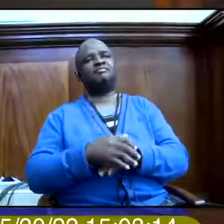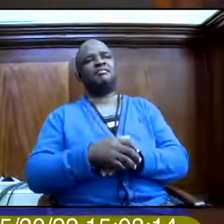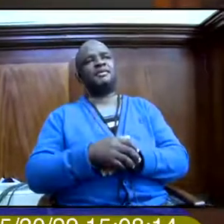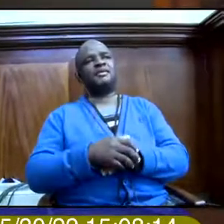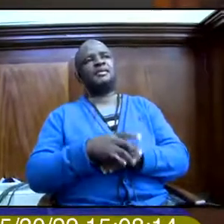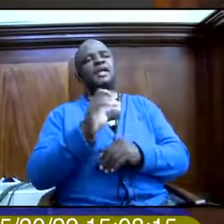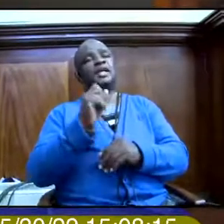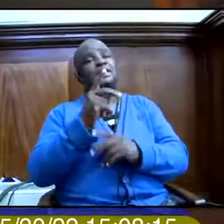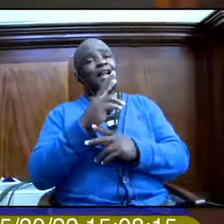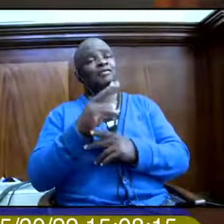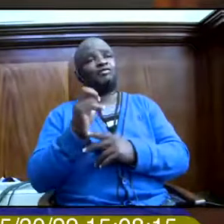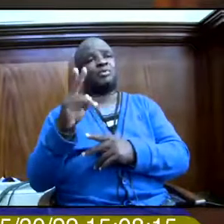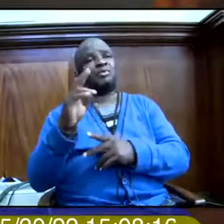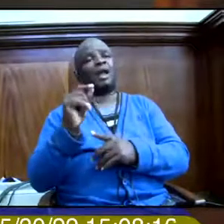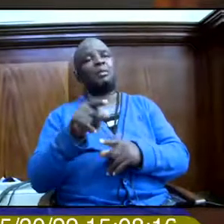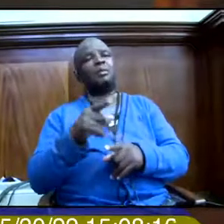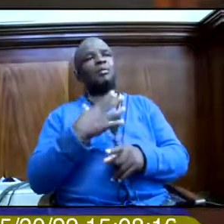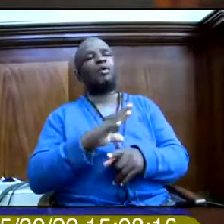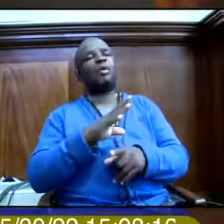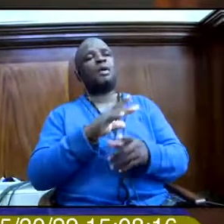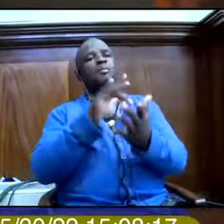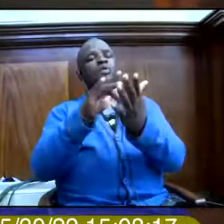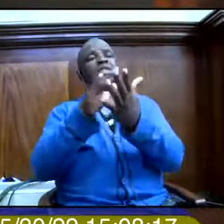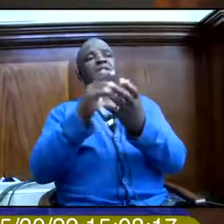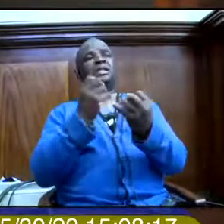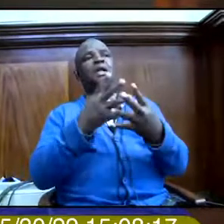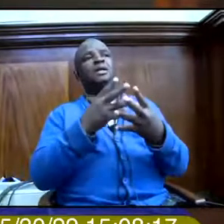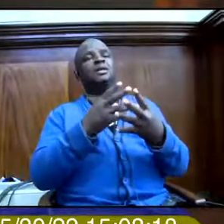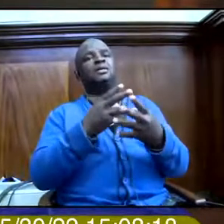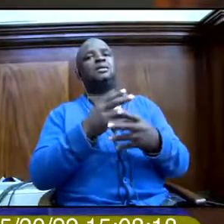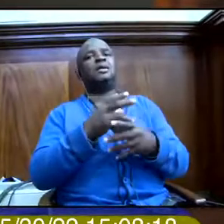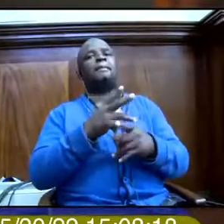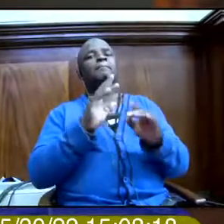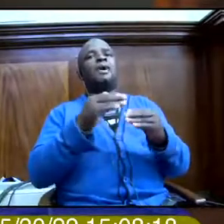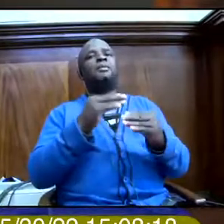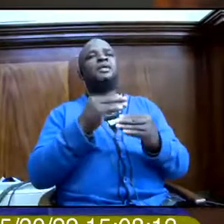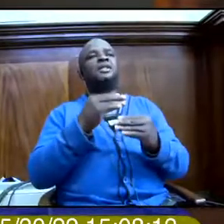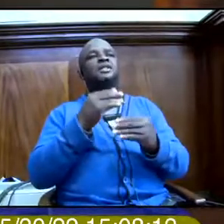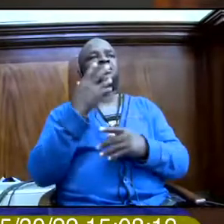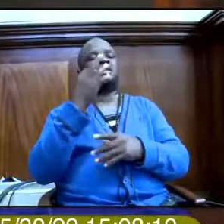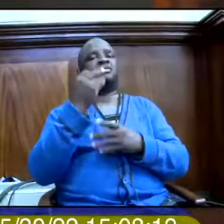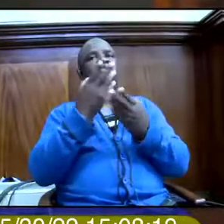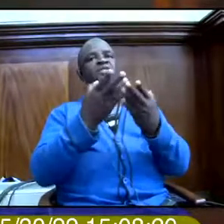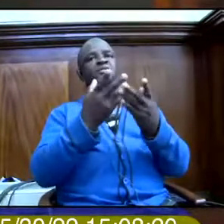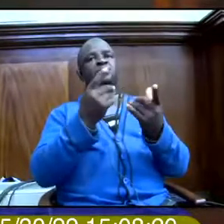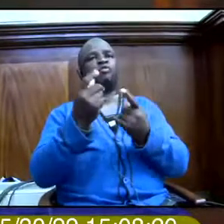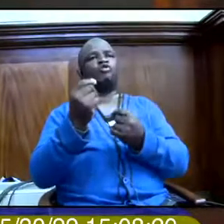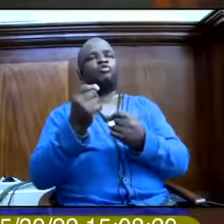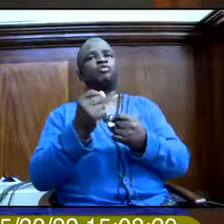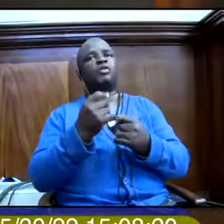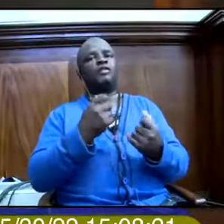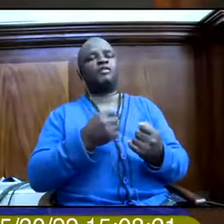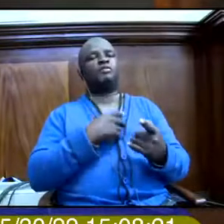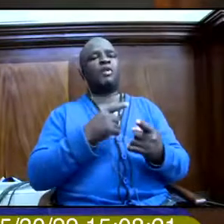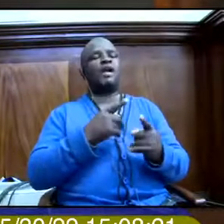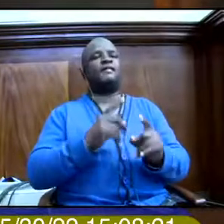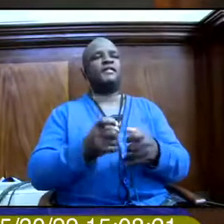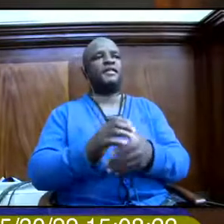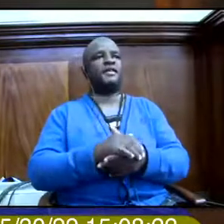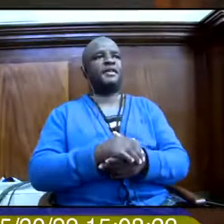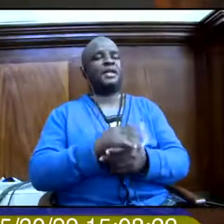safety demands that all vacancies in the public service be filled without any further delays